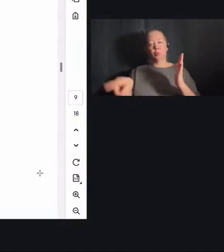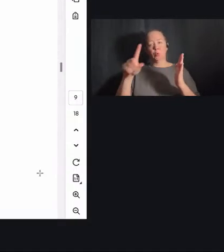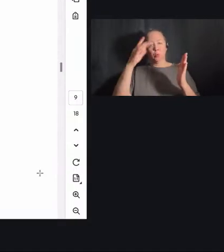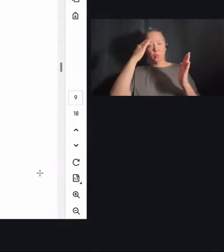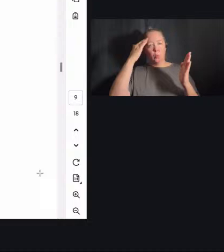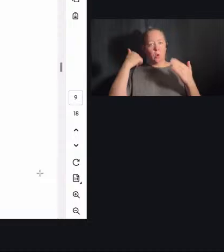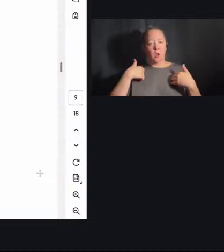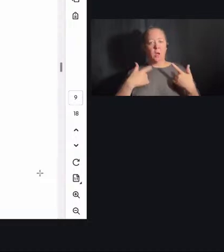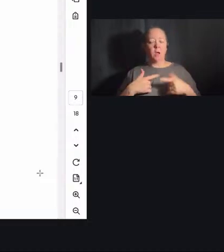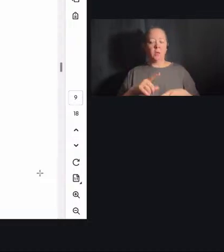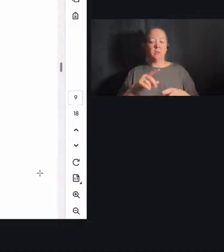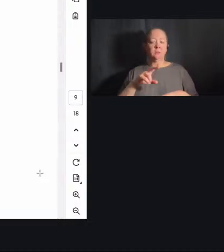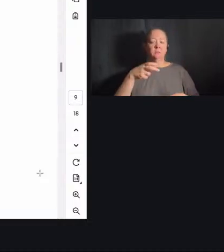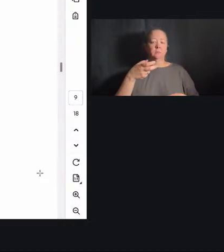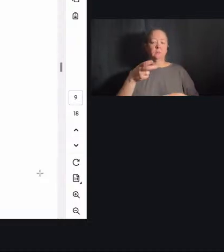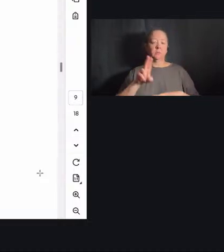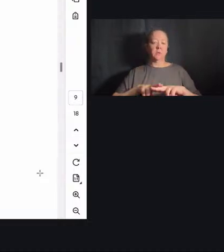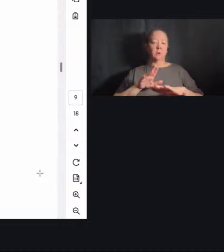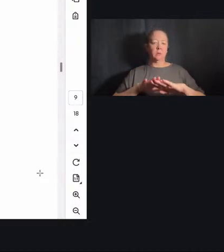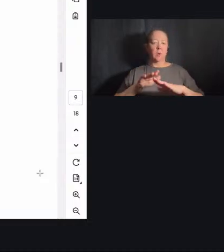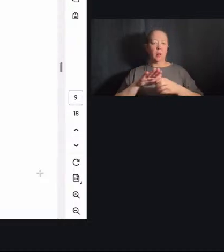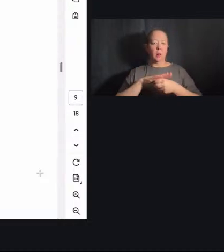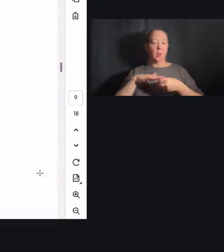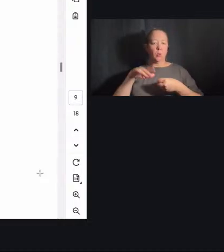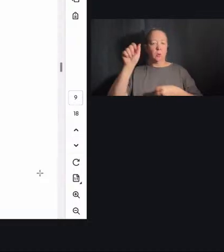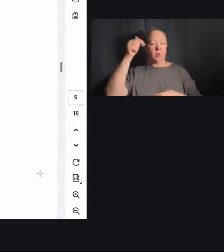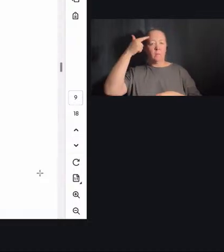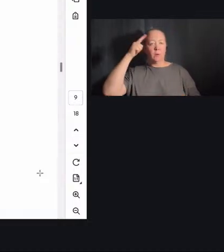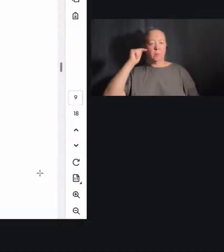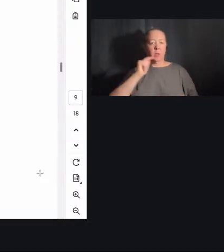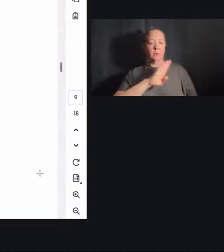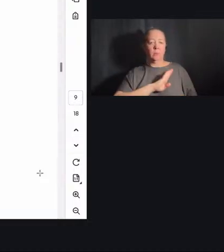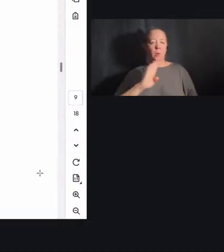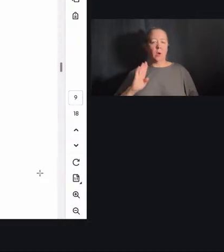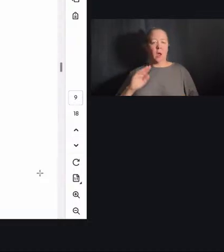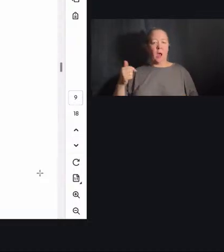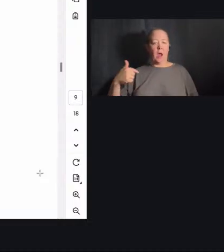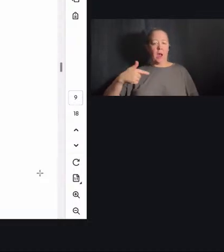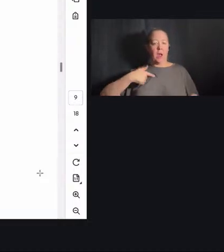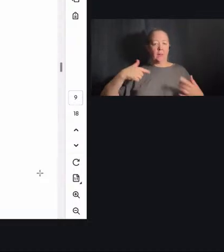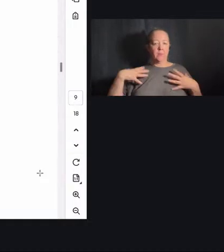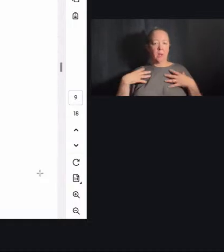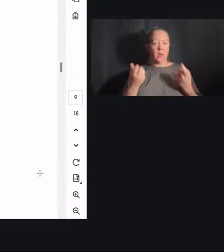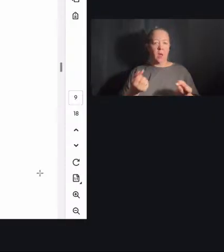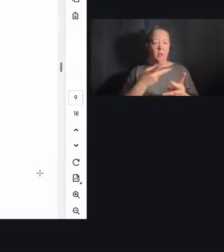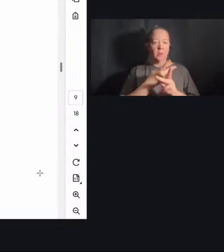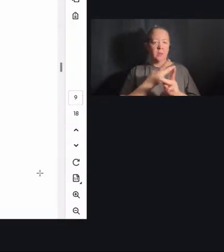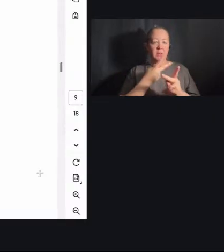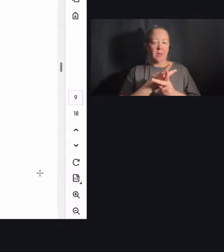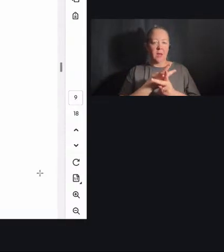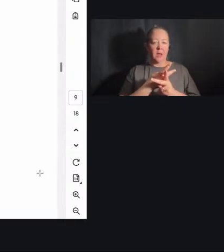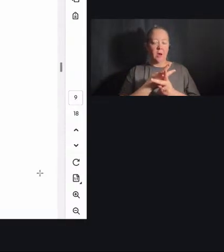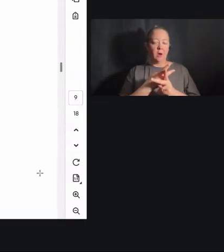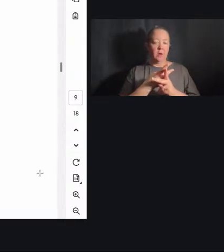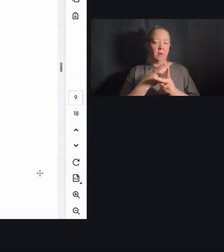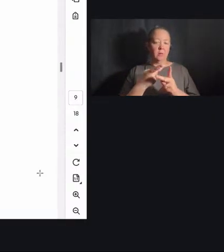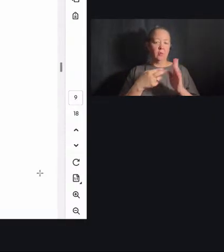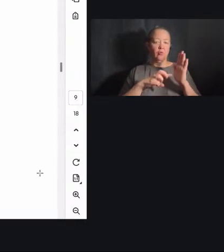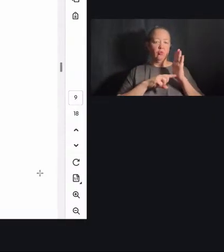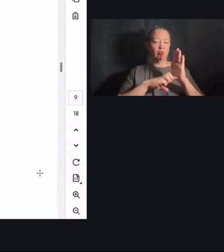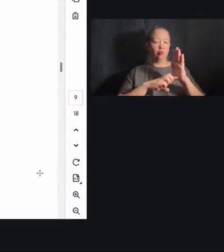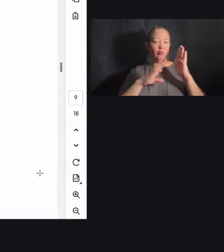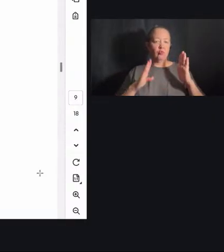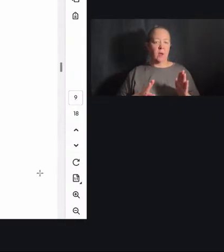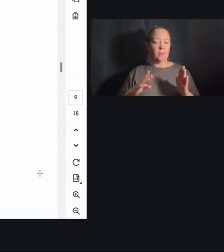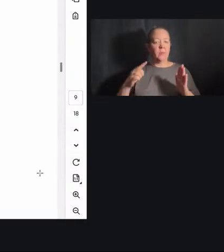Board, and I am the healthcare rep for for Legit. So this was beyond our